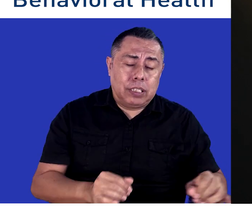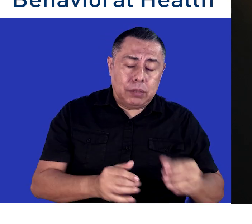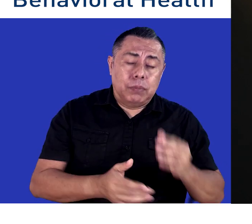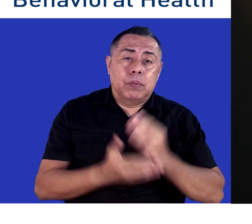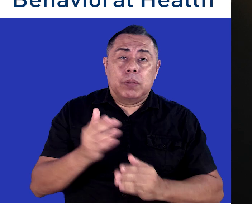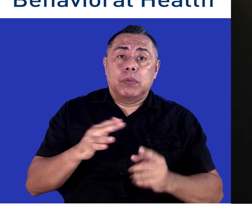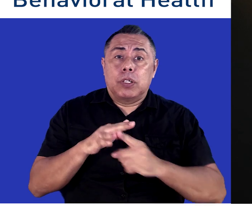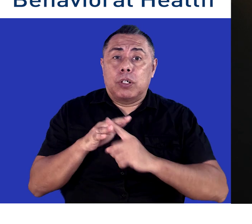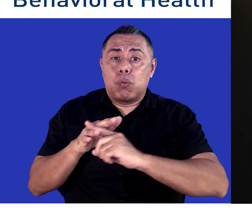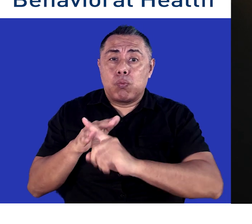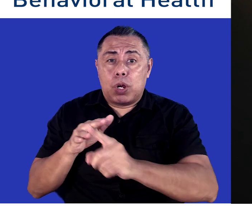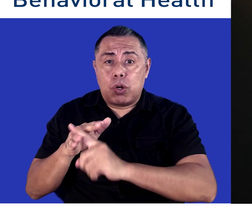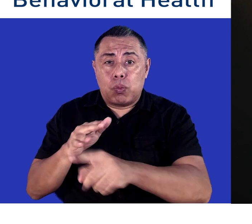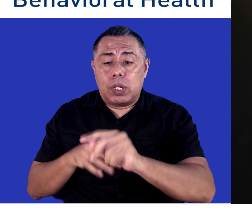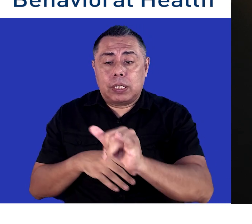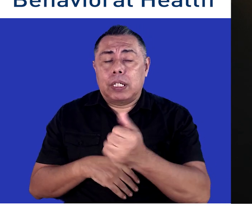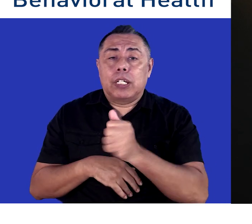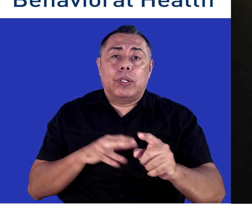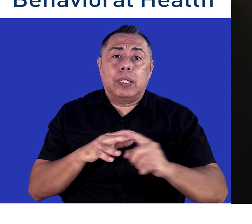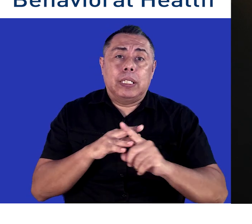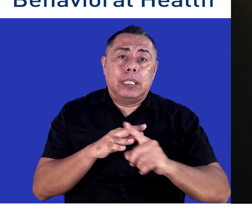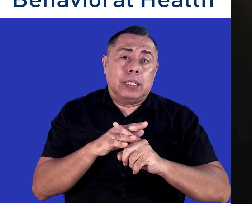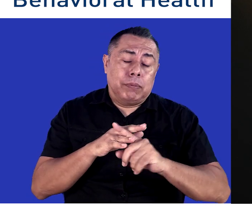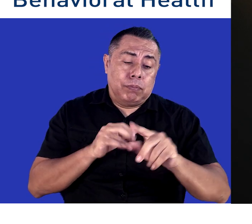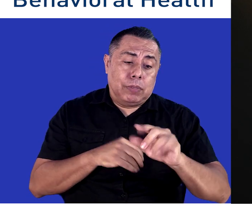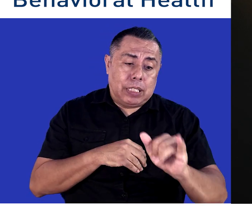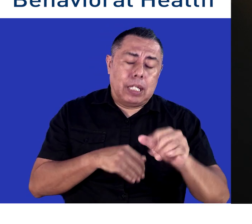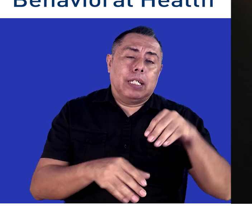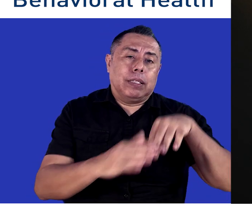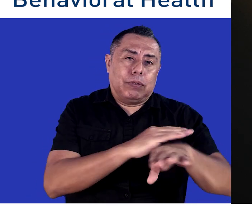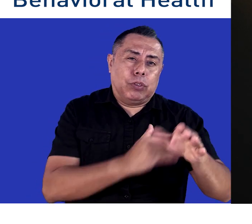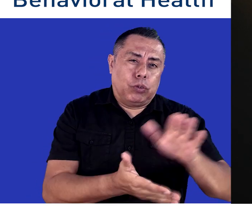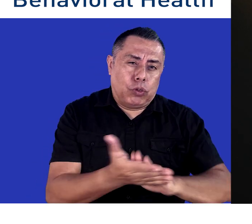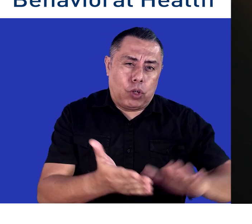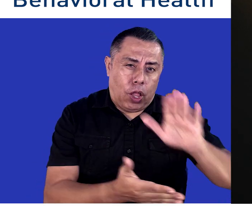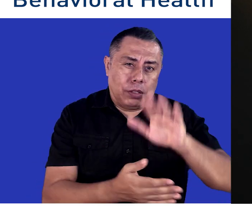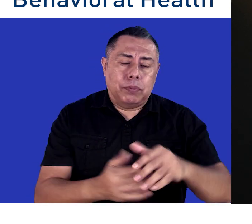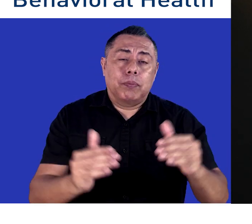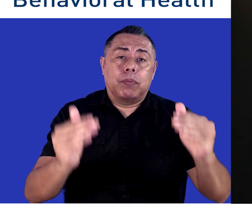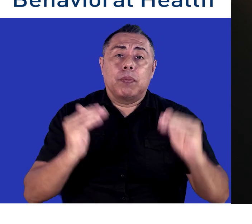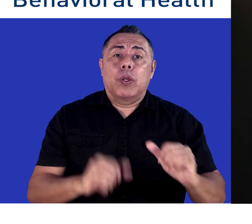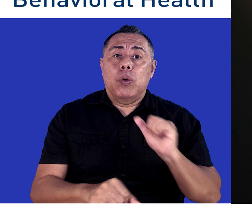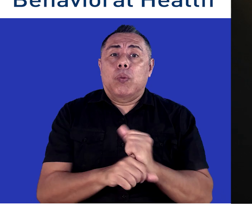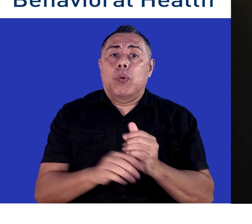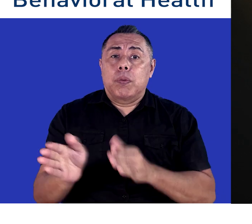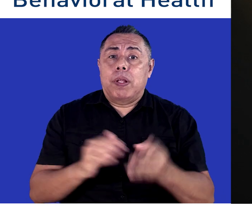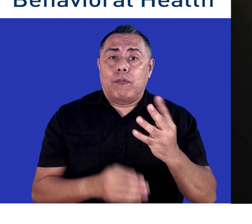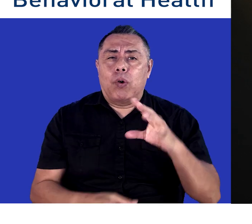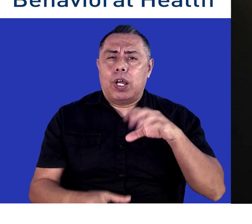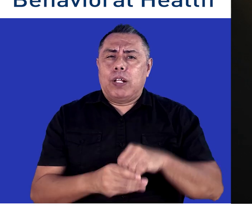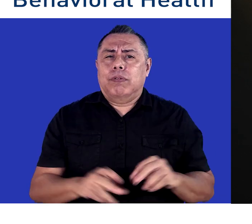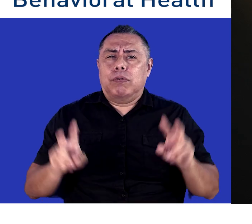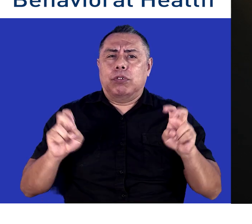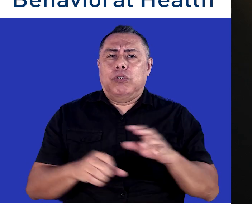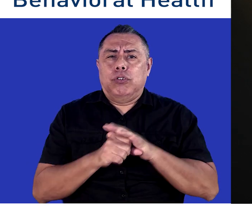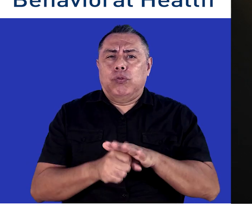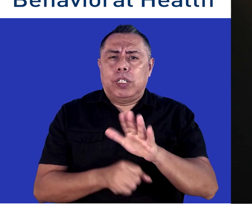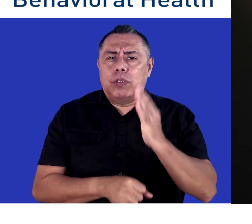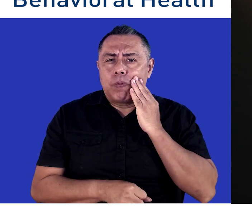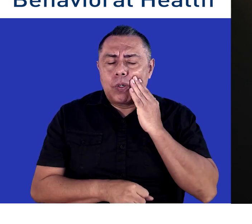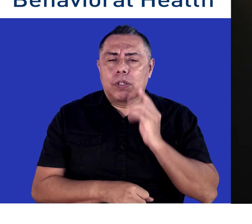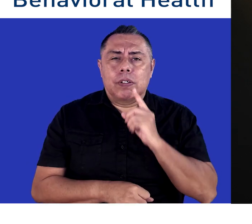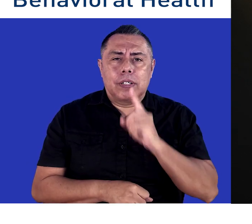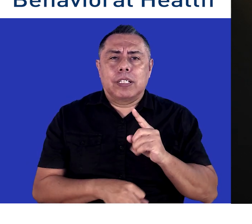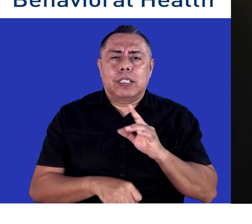transitioning out of the foster care system, runaway TAY, and TAY transitioning into college. Work Plan 4 includes Stress